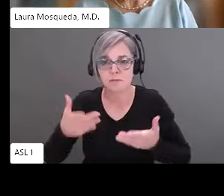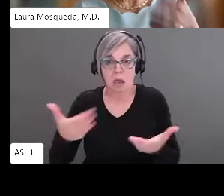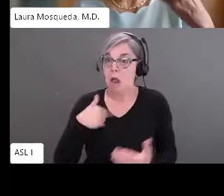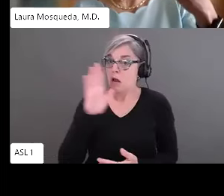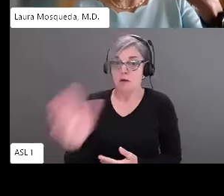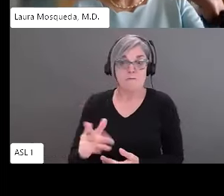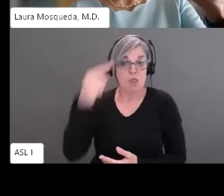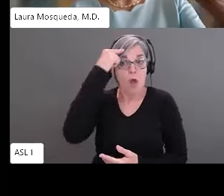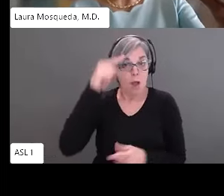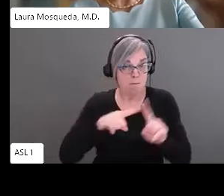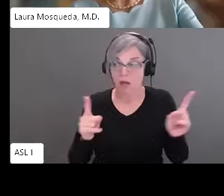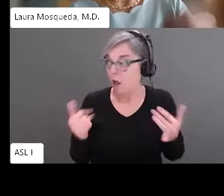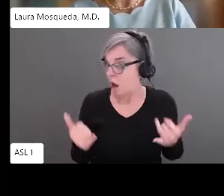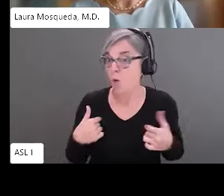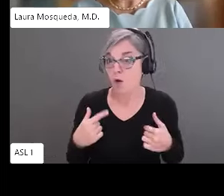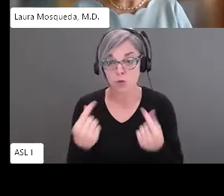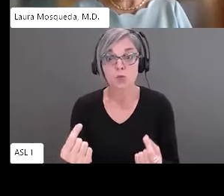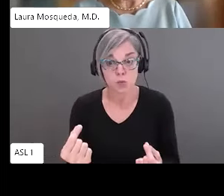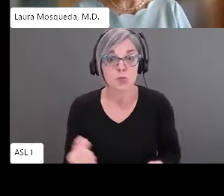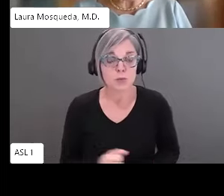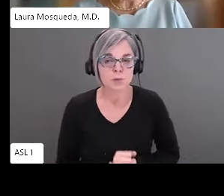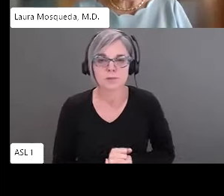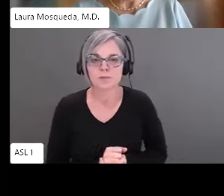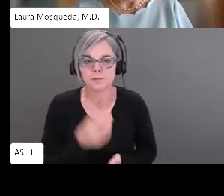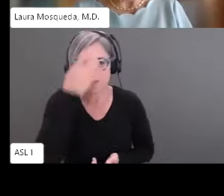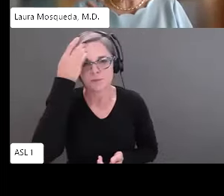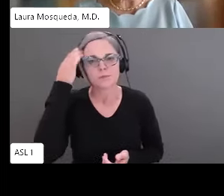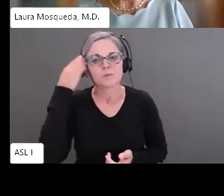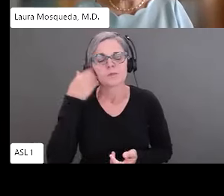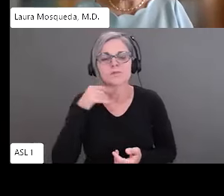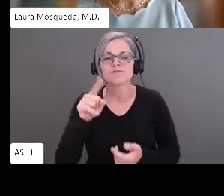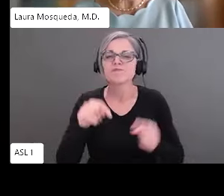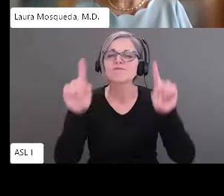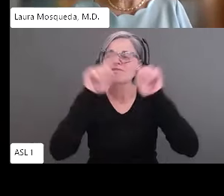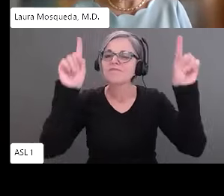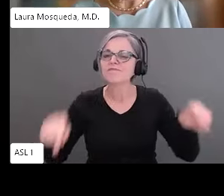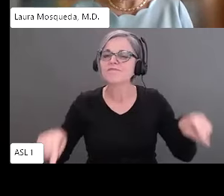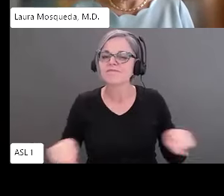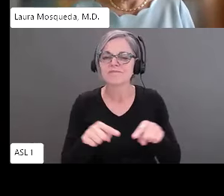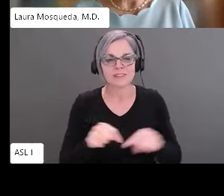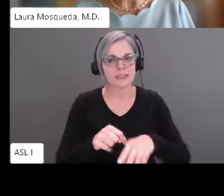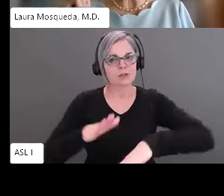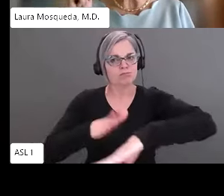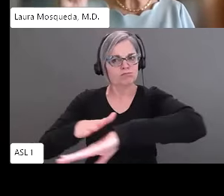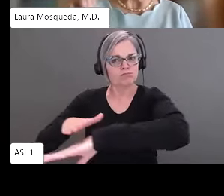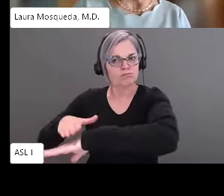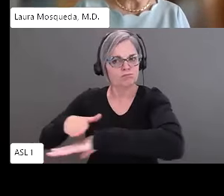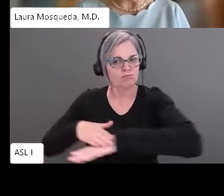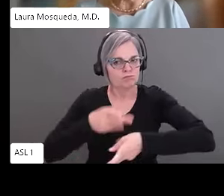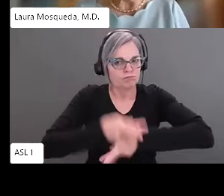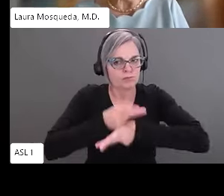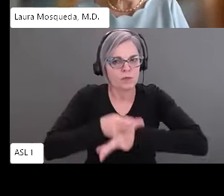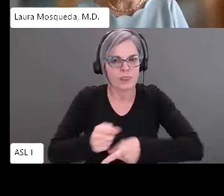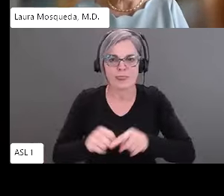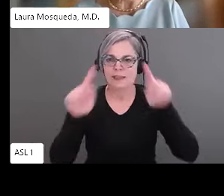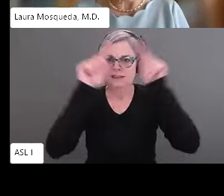I also have a sign here for you. It says caution. This sign has sharp edges. Do not touch